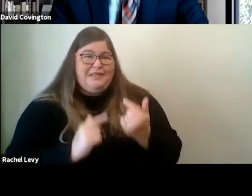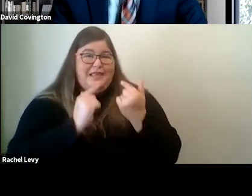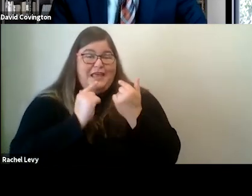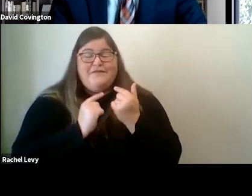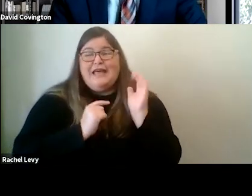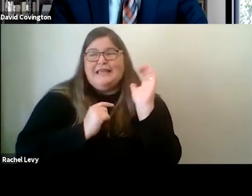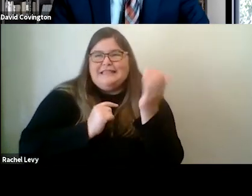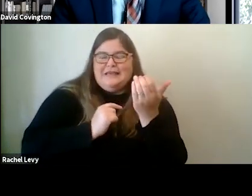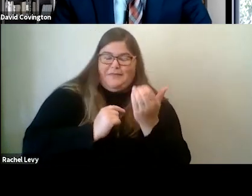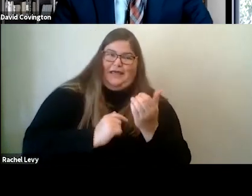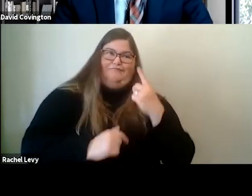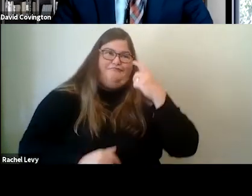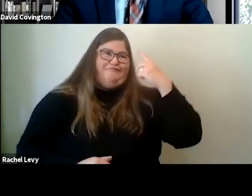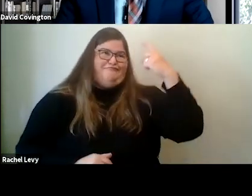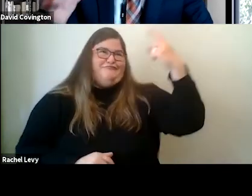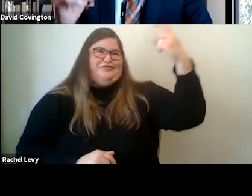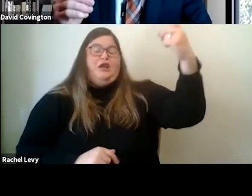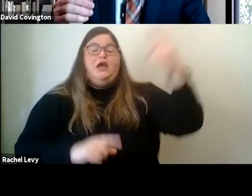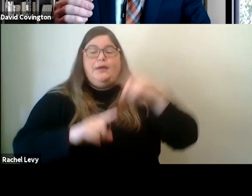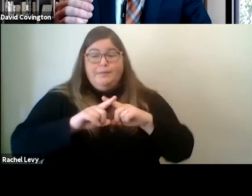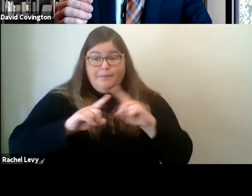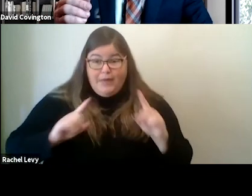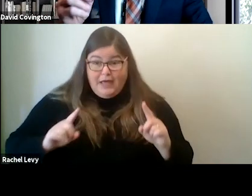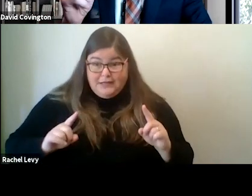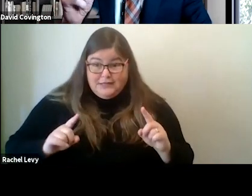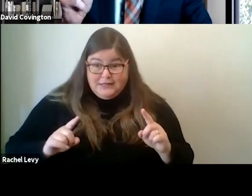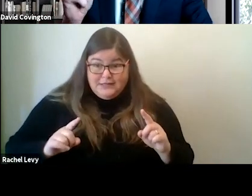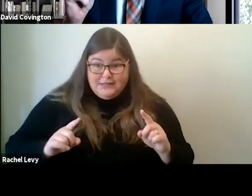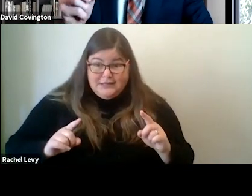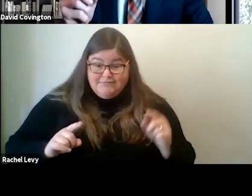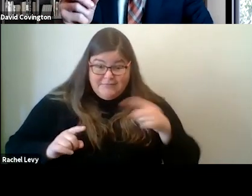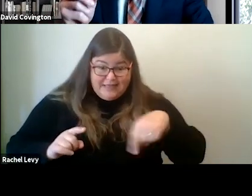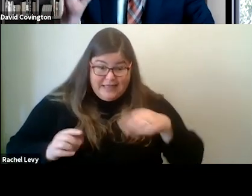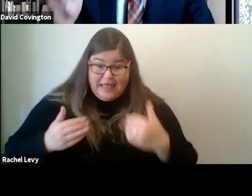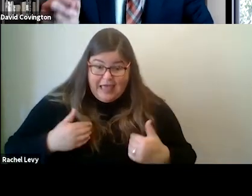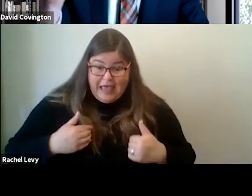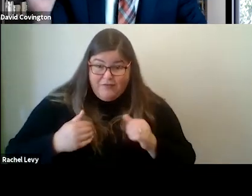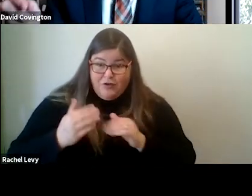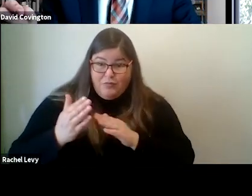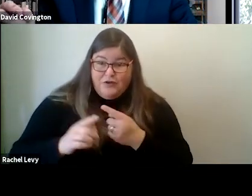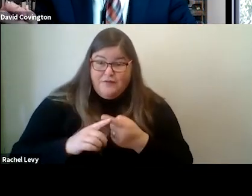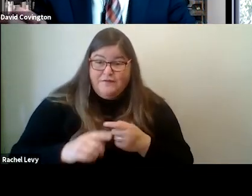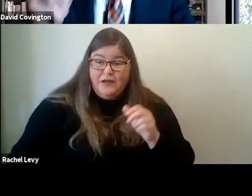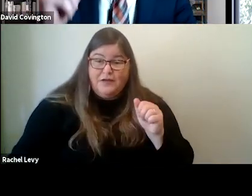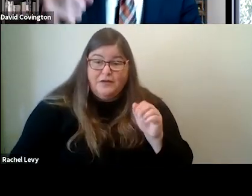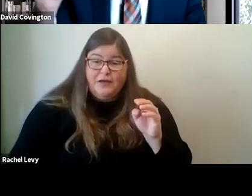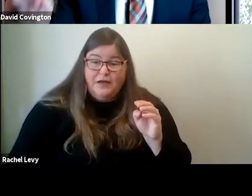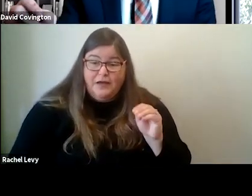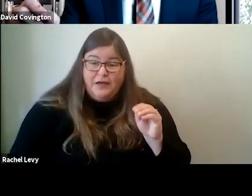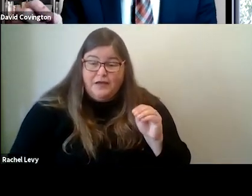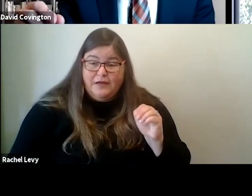fanciful goals, except that they have an approach that is from a motto: step by step,